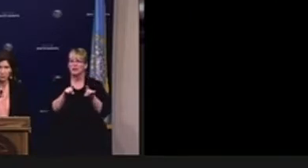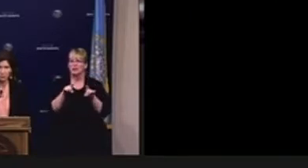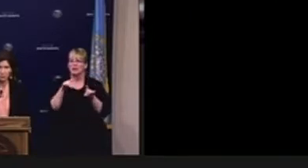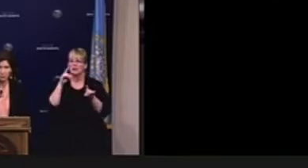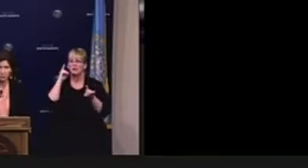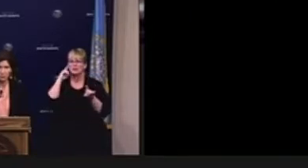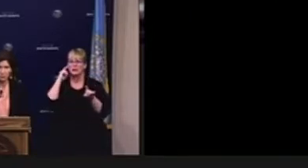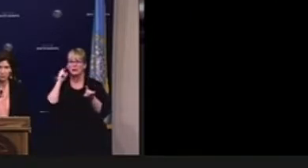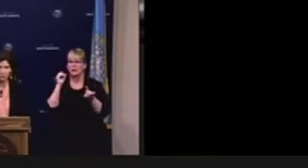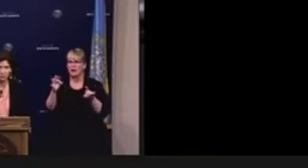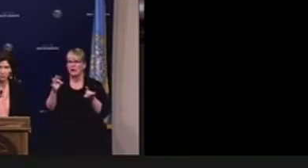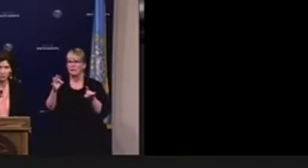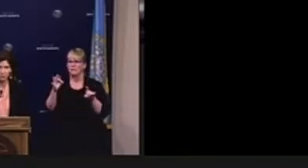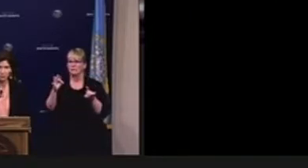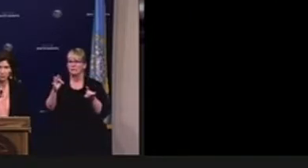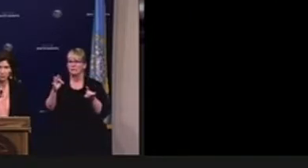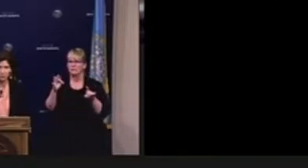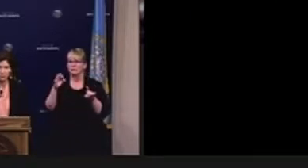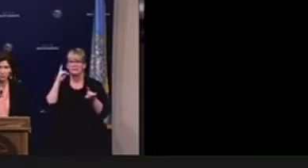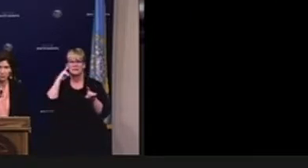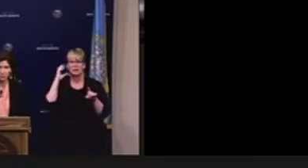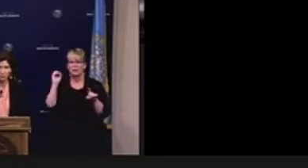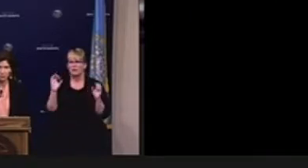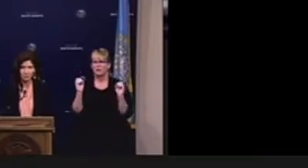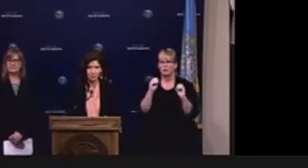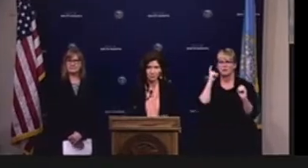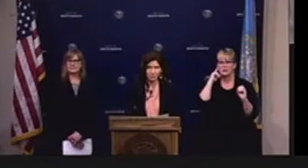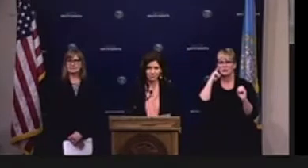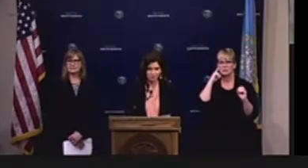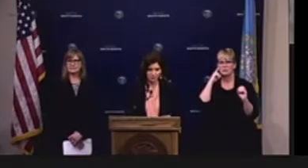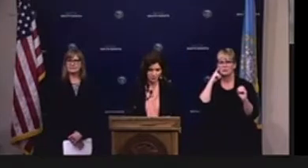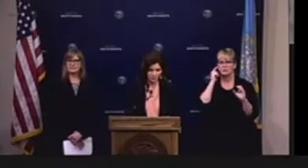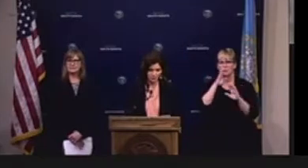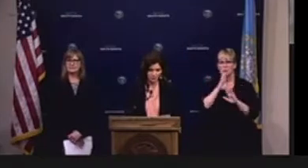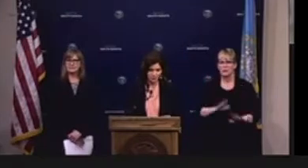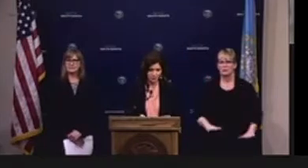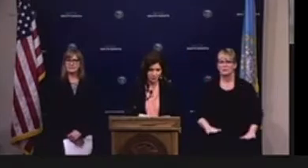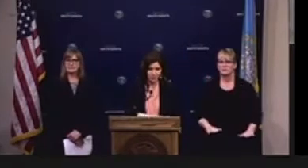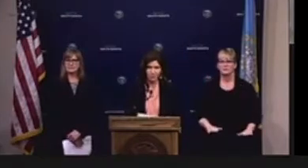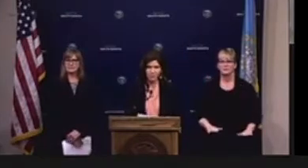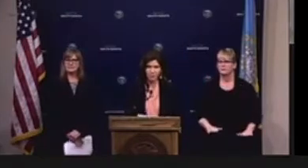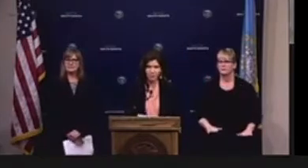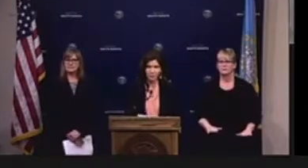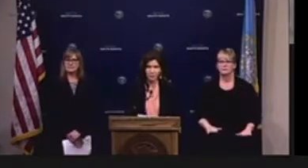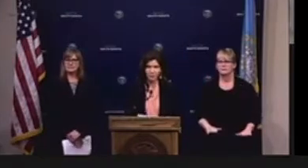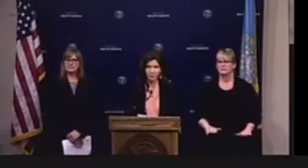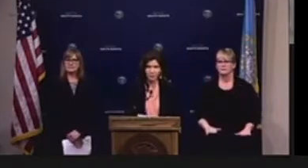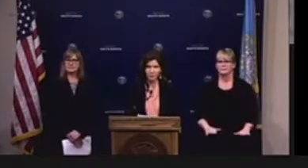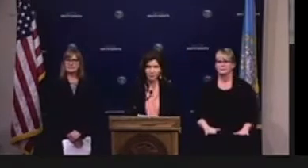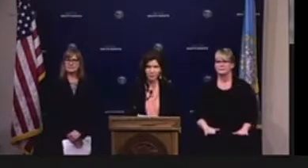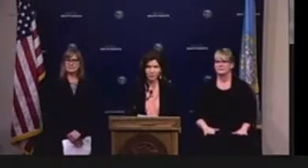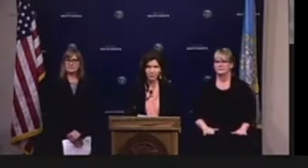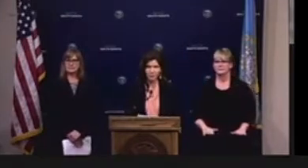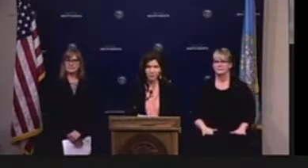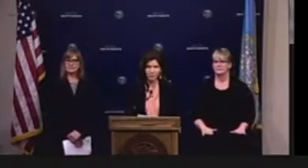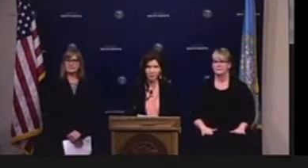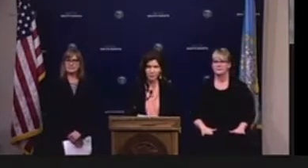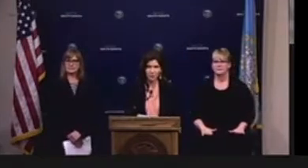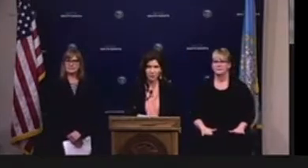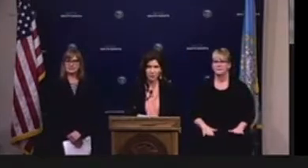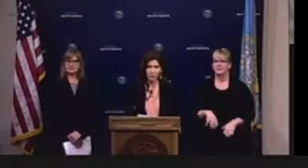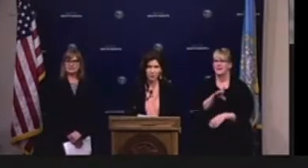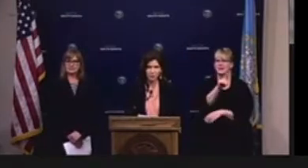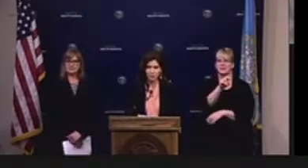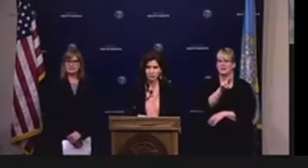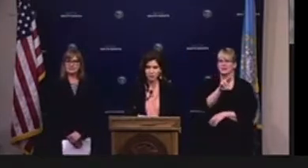around prophylaxis, which means preventing the illness, which is quite different from what you're seeing in a lot of